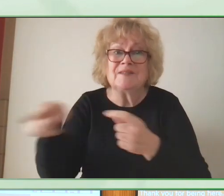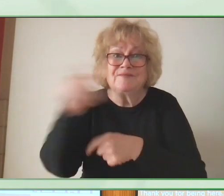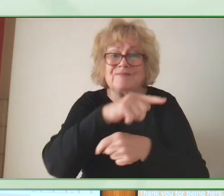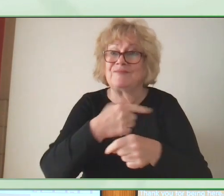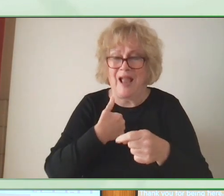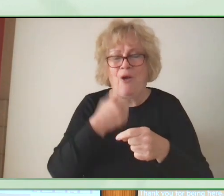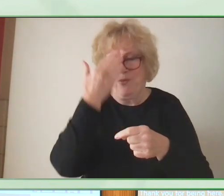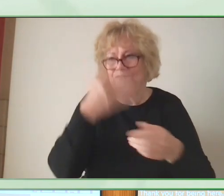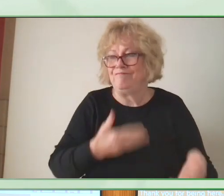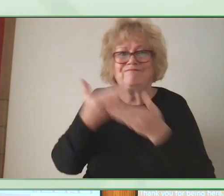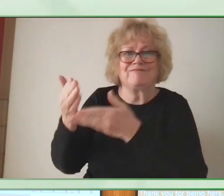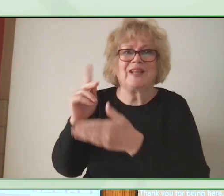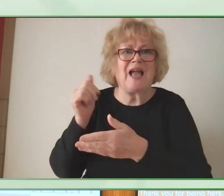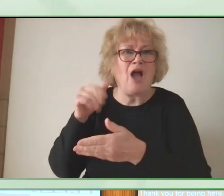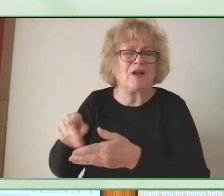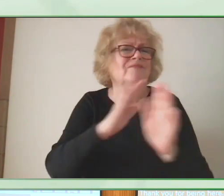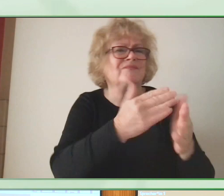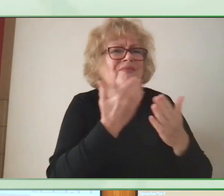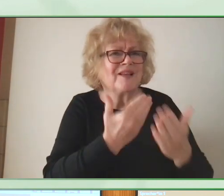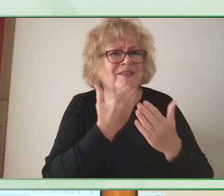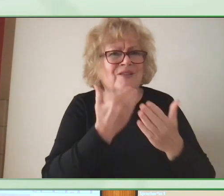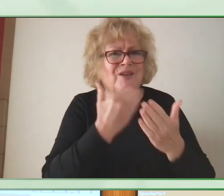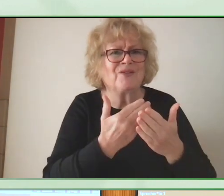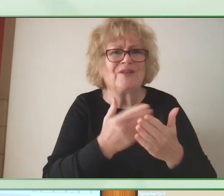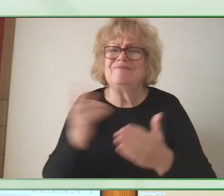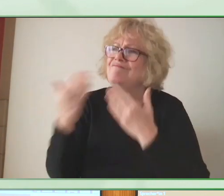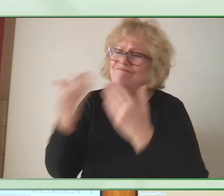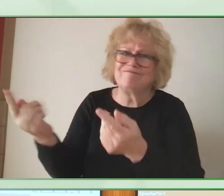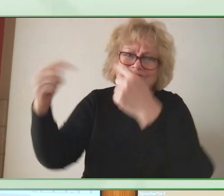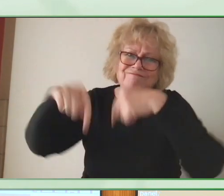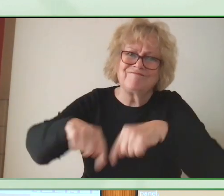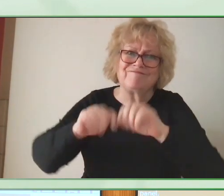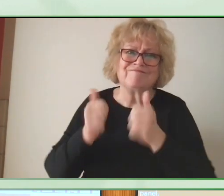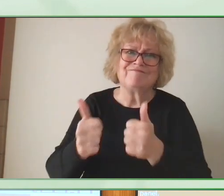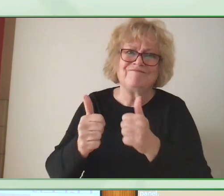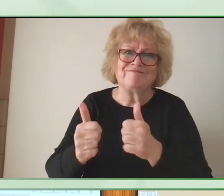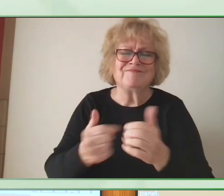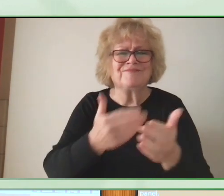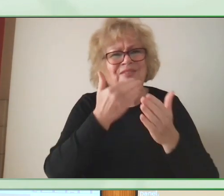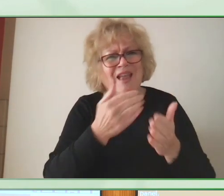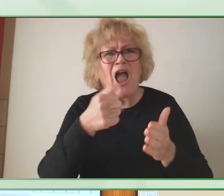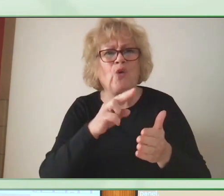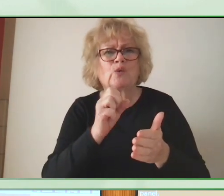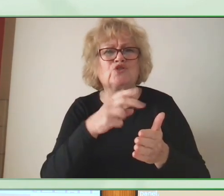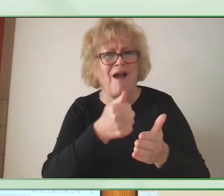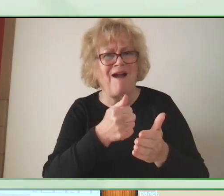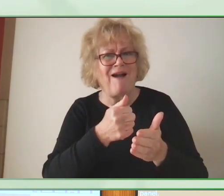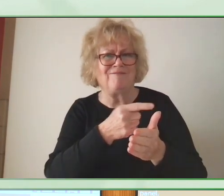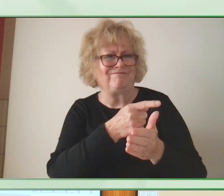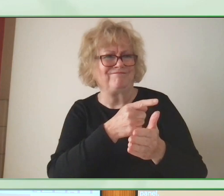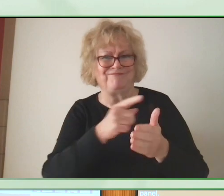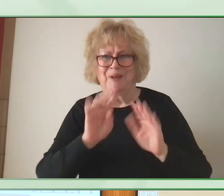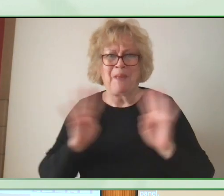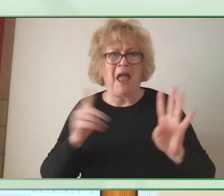nice introduction for this panel. Actually, what you talk about is we faced in Iraq.